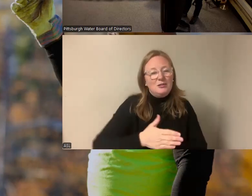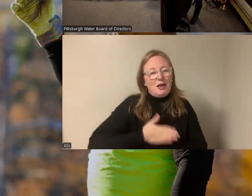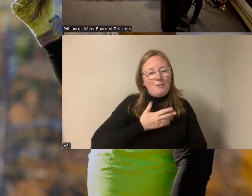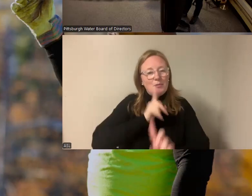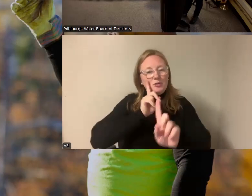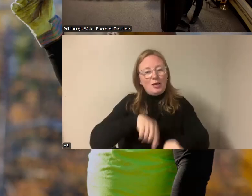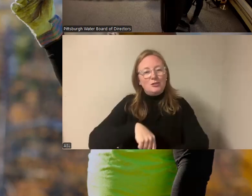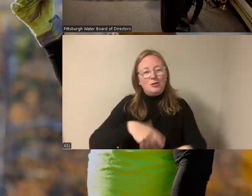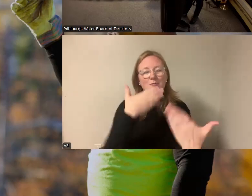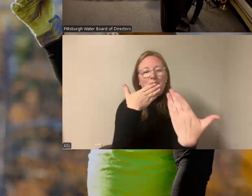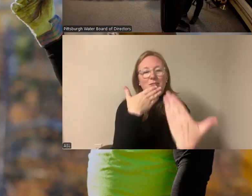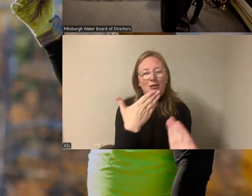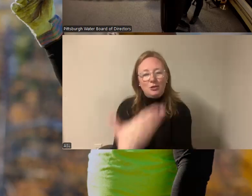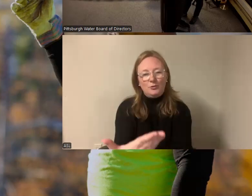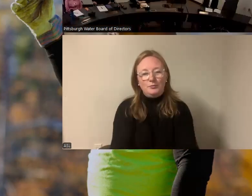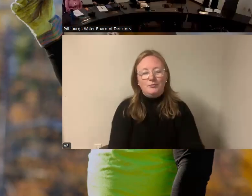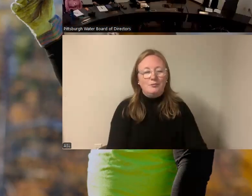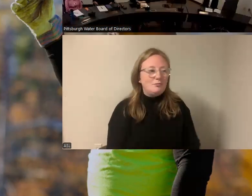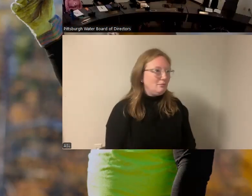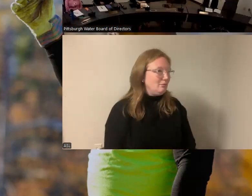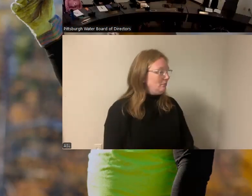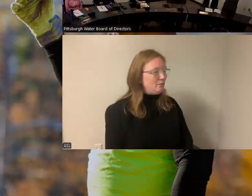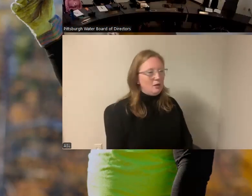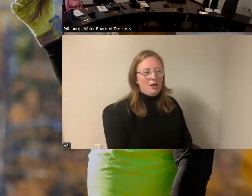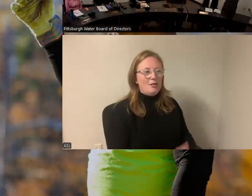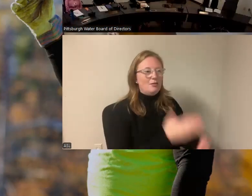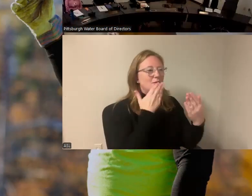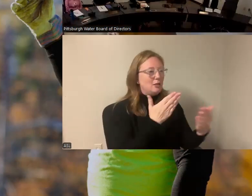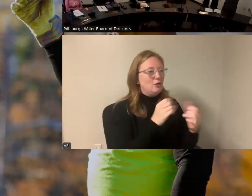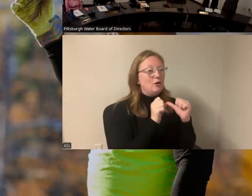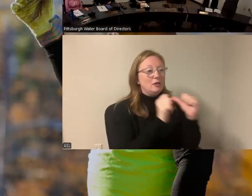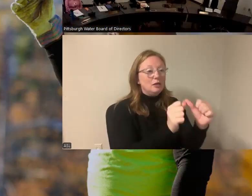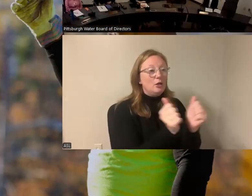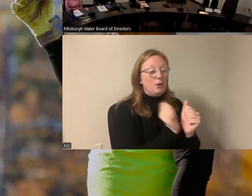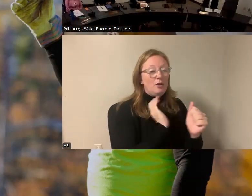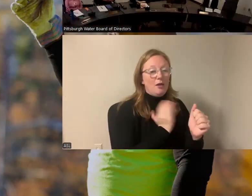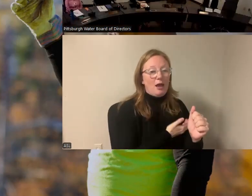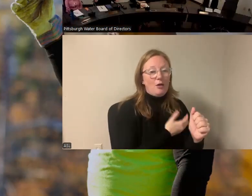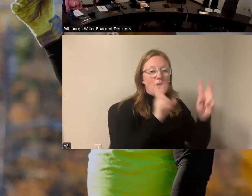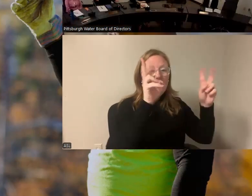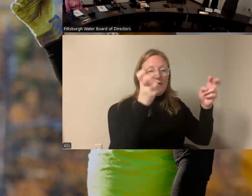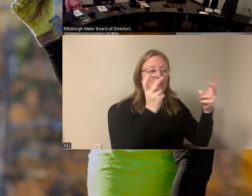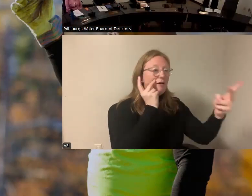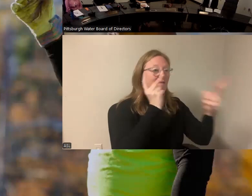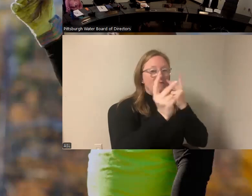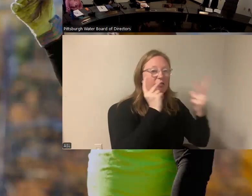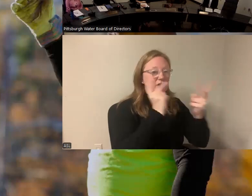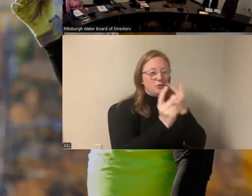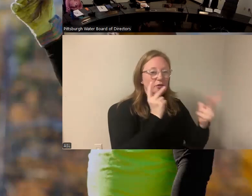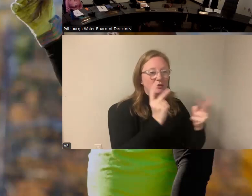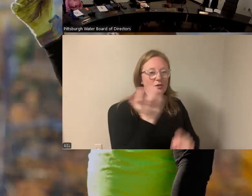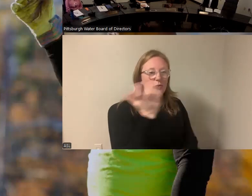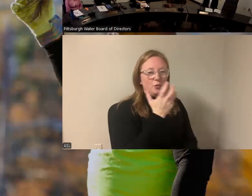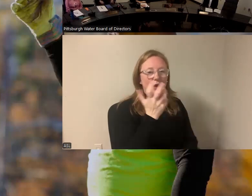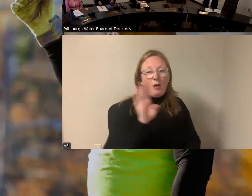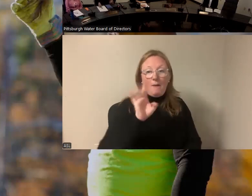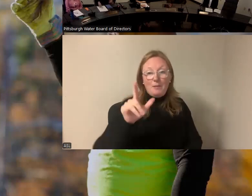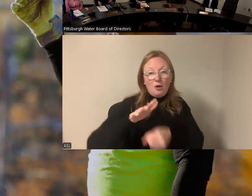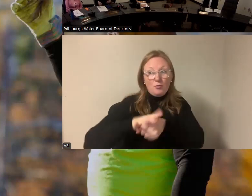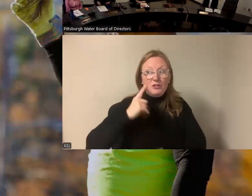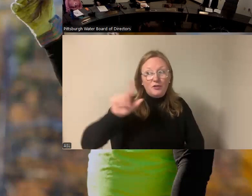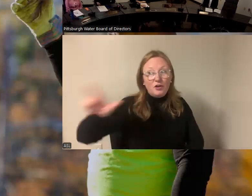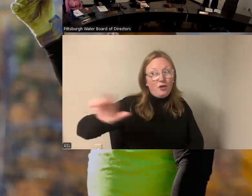those. Thank you. Thank you. Continuing on with our theme of visual aids. Will, the pressure's on for